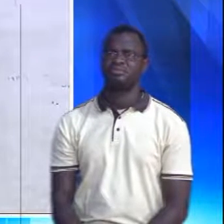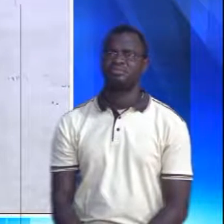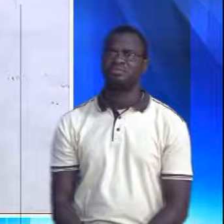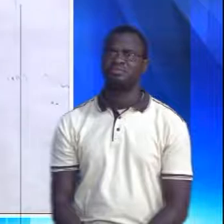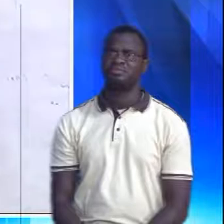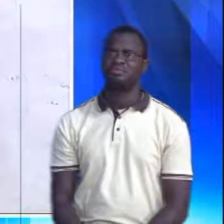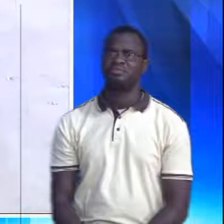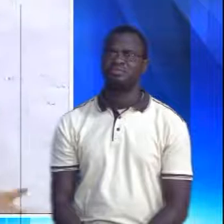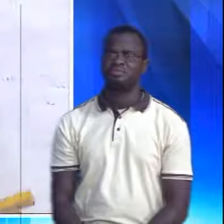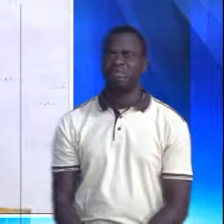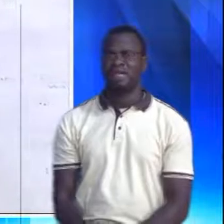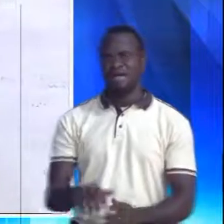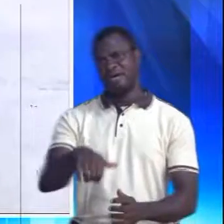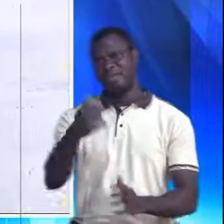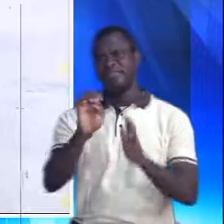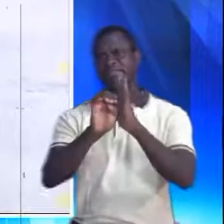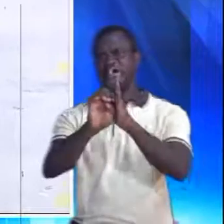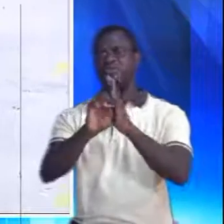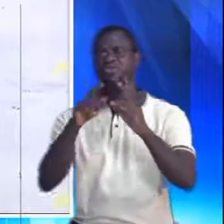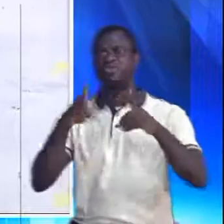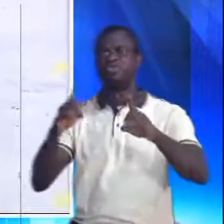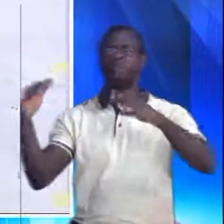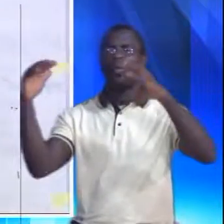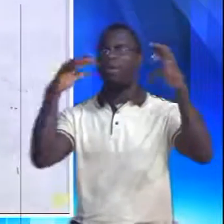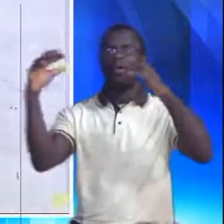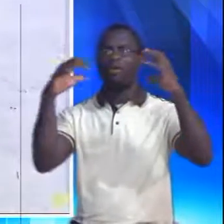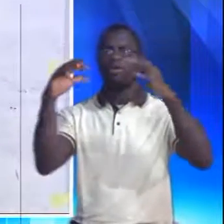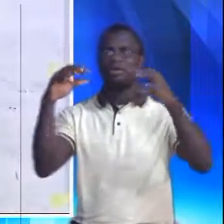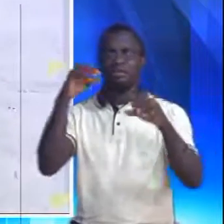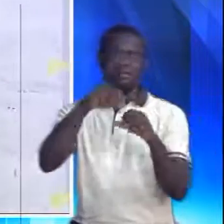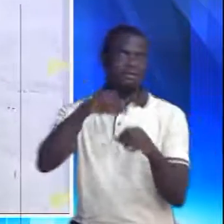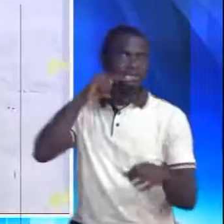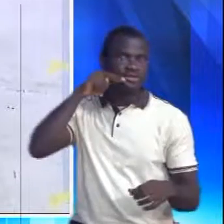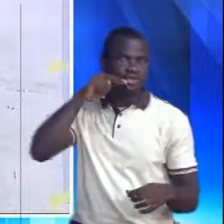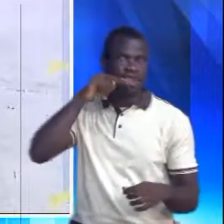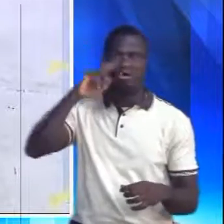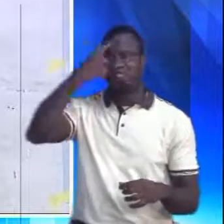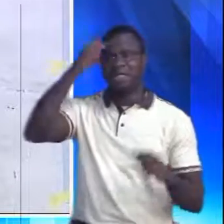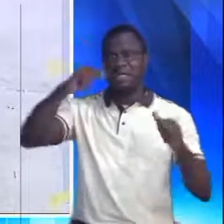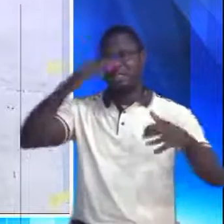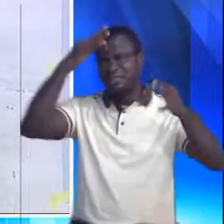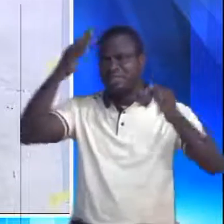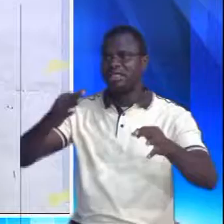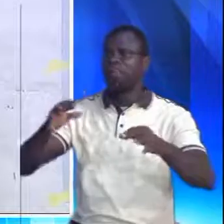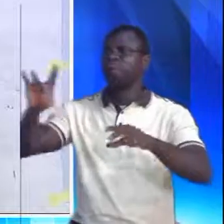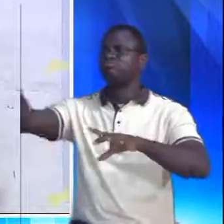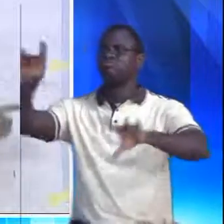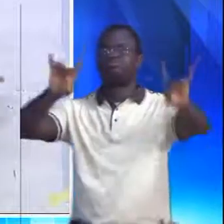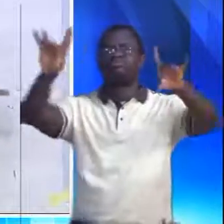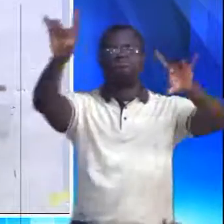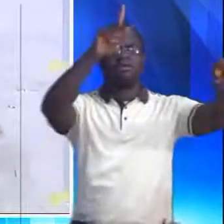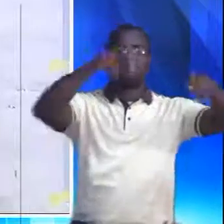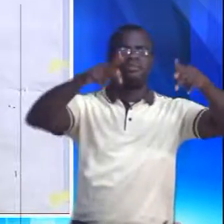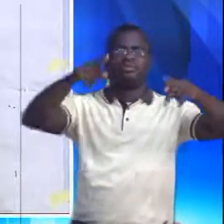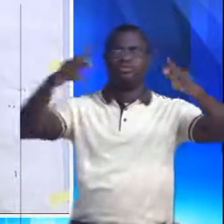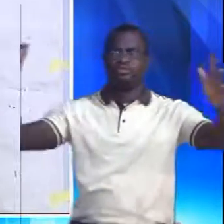their fundamental human right to enjoy their education, even as at a tender age. Even secondary school students at that time were